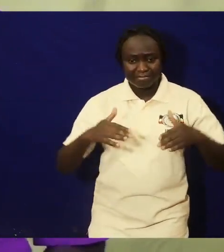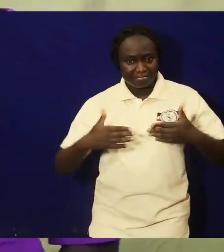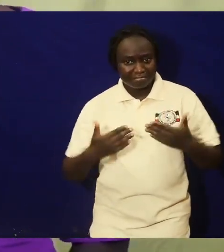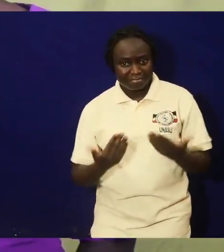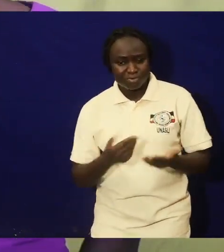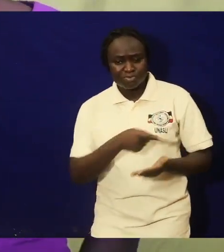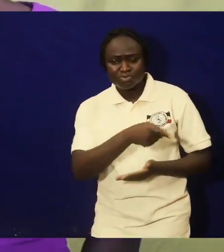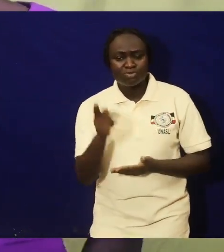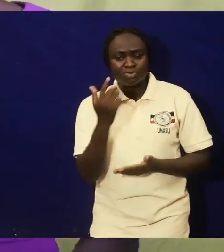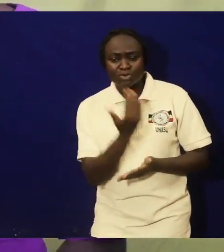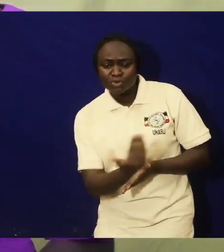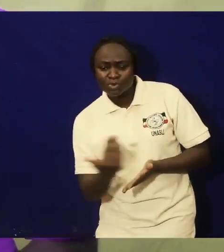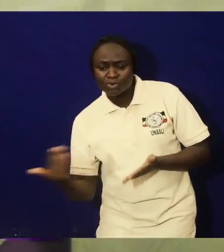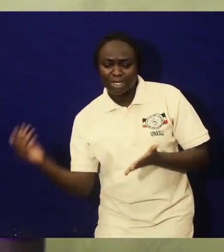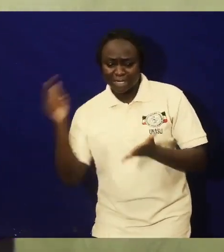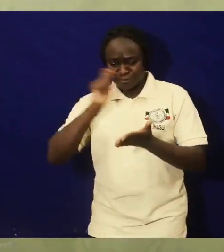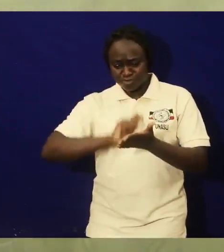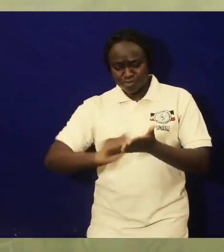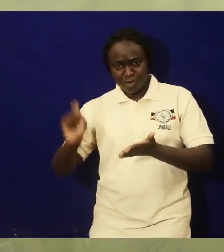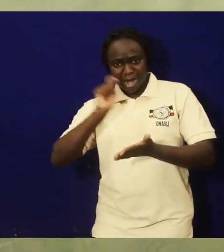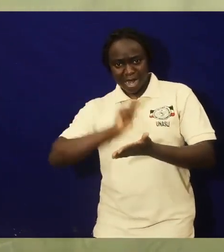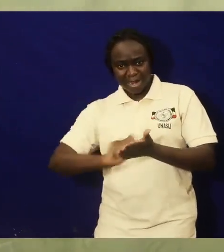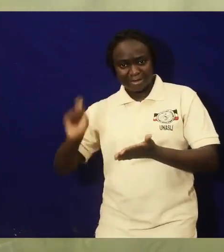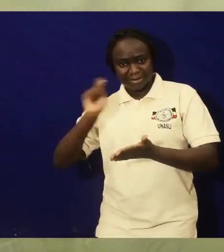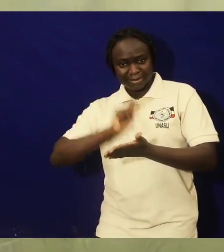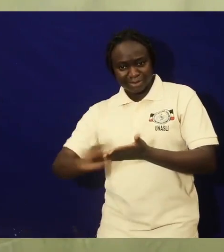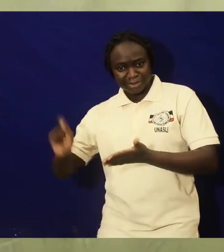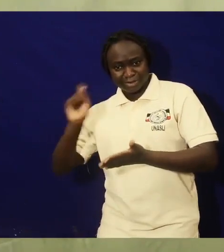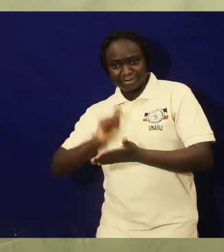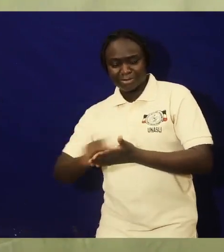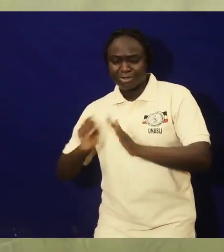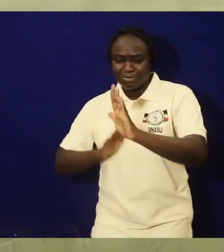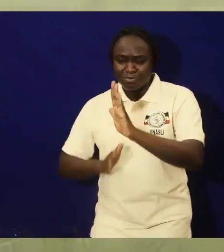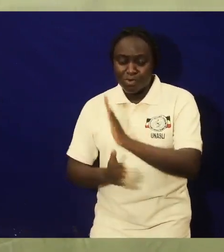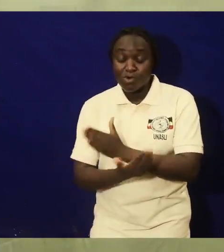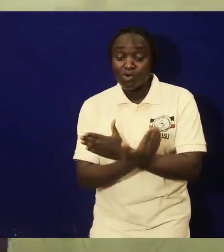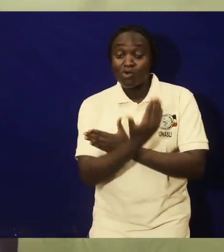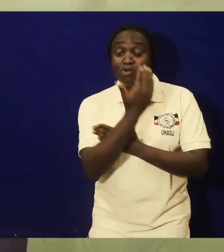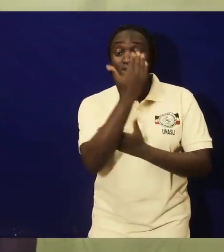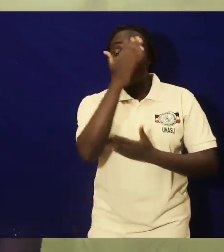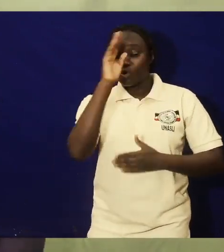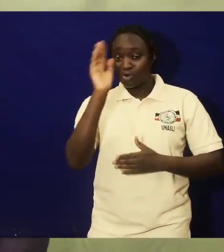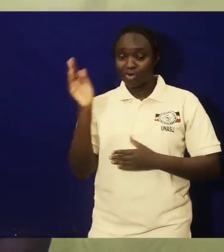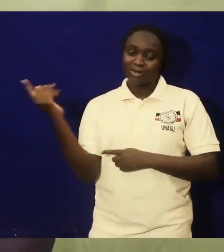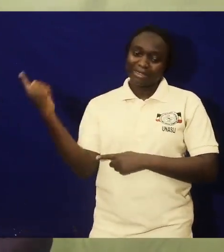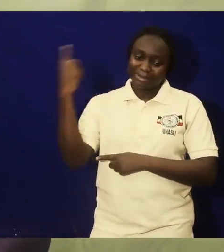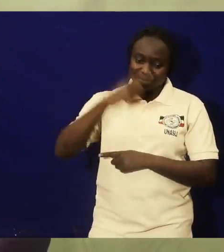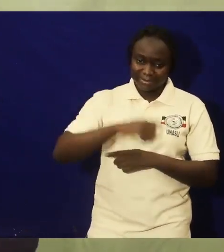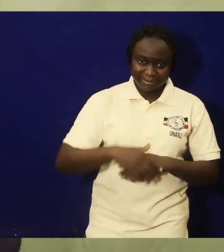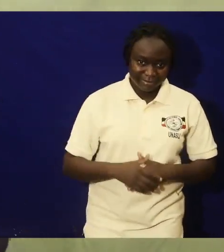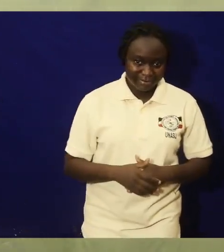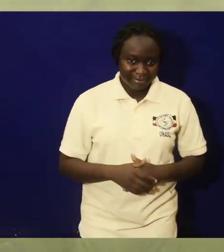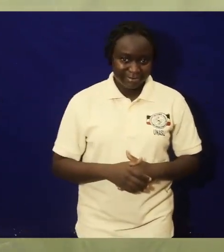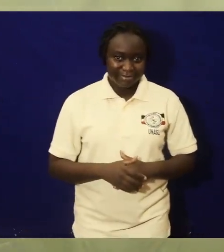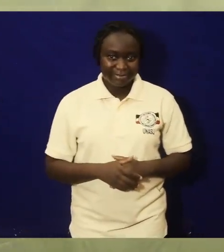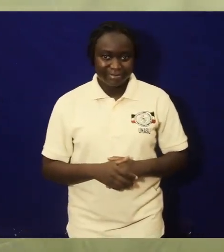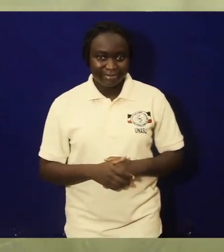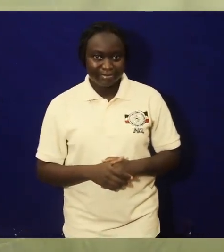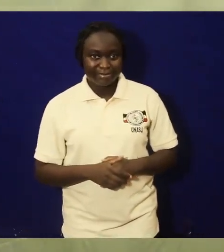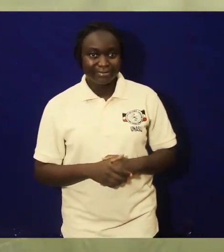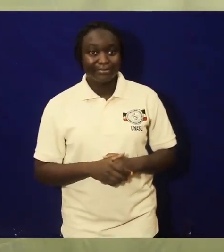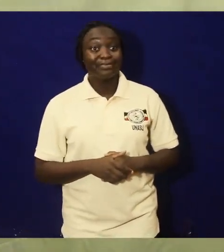This is how little children write on a cold morning